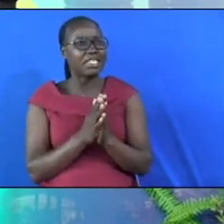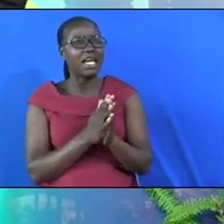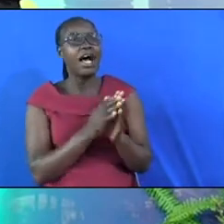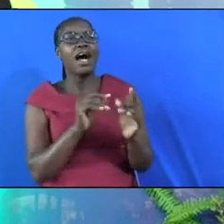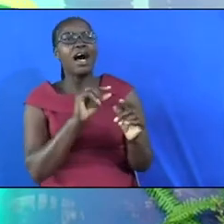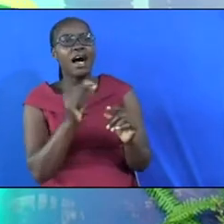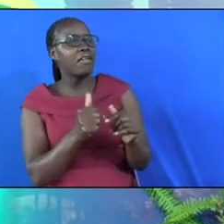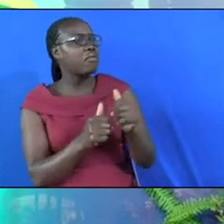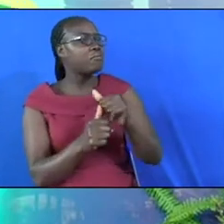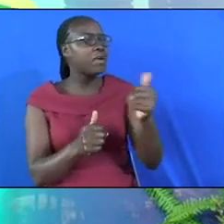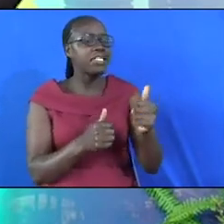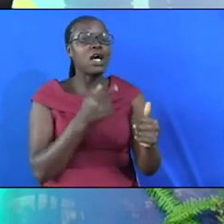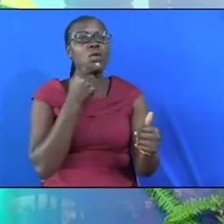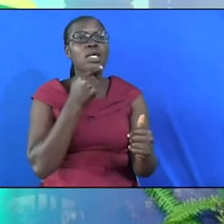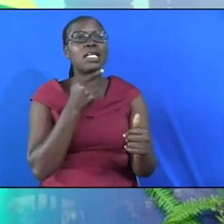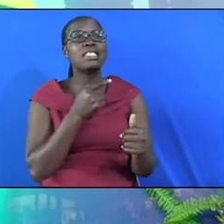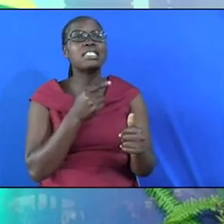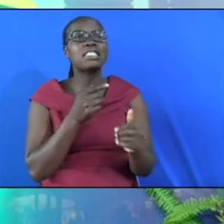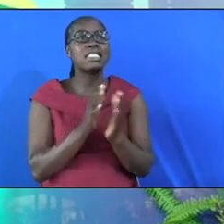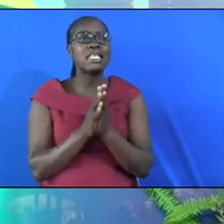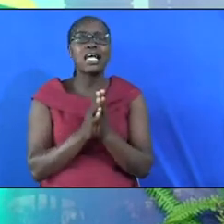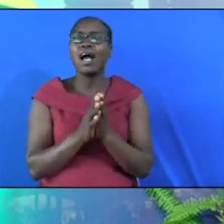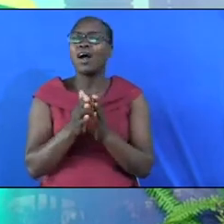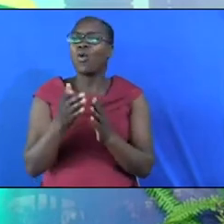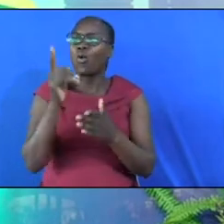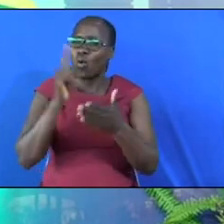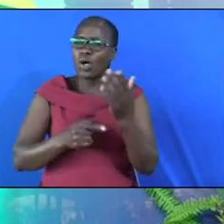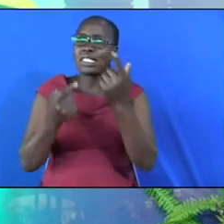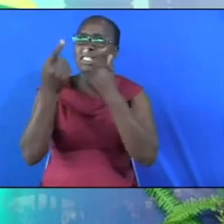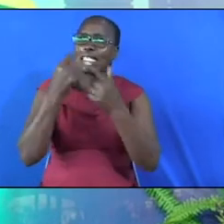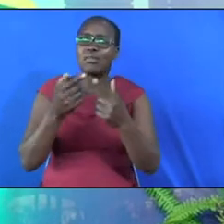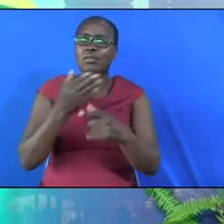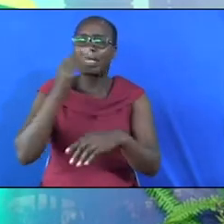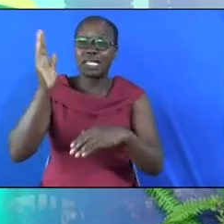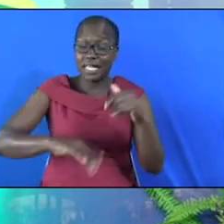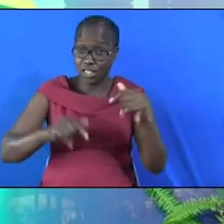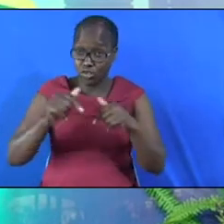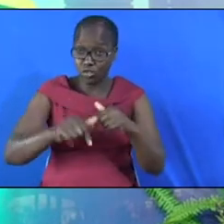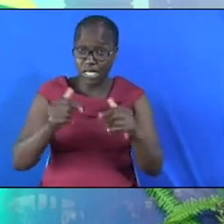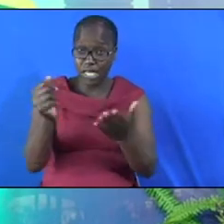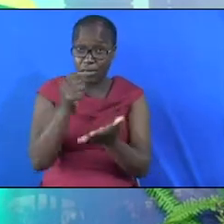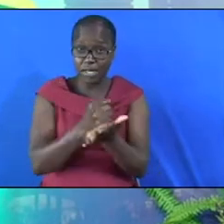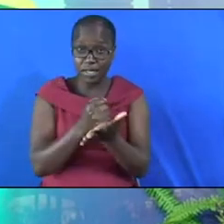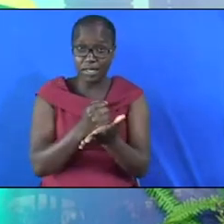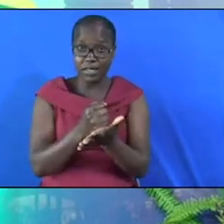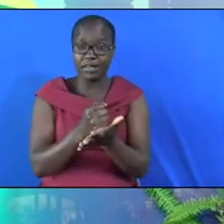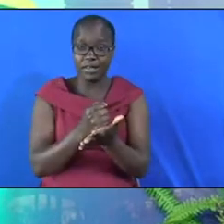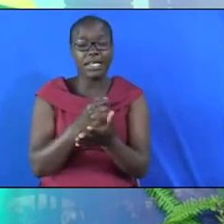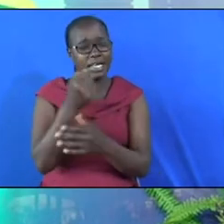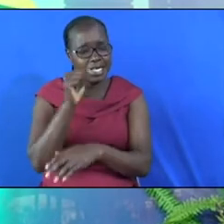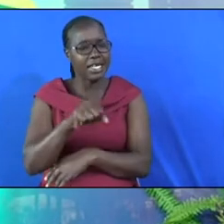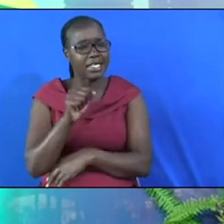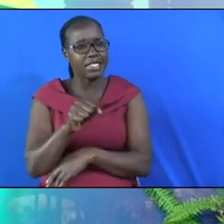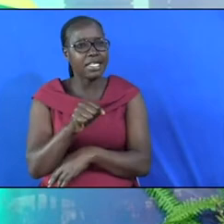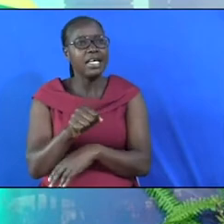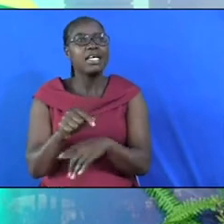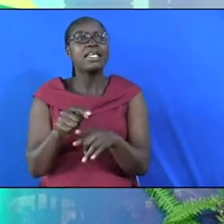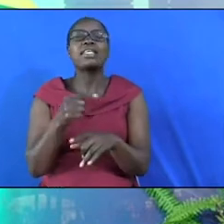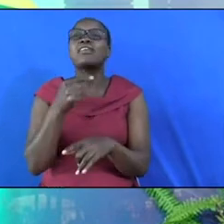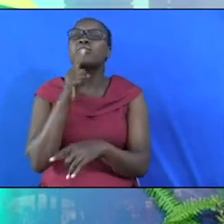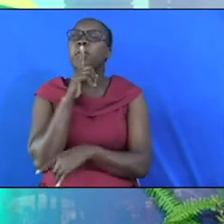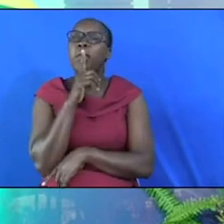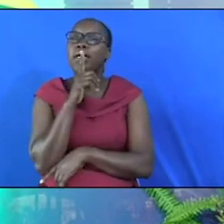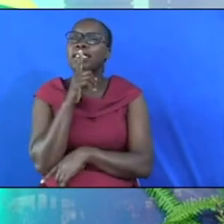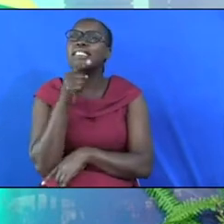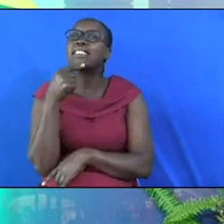and Republican. We are saying what is coming is better than today. Say amen, my friend. Yes. Even if you are not saying